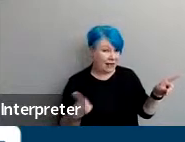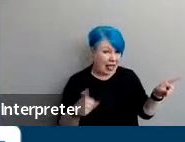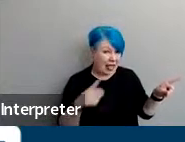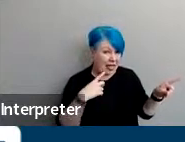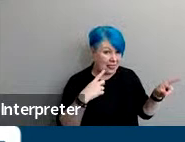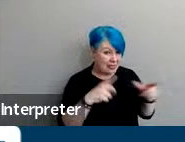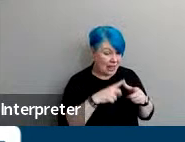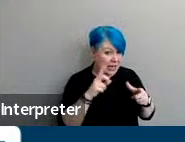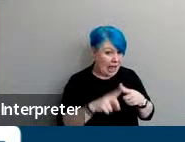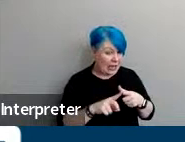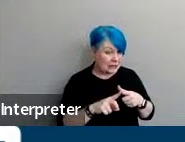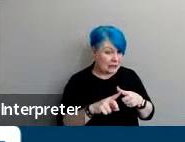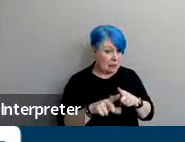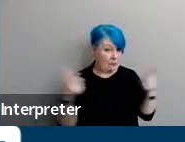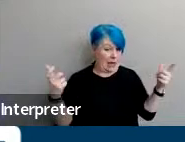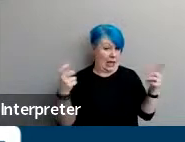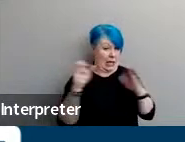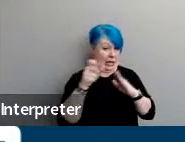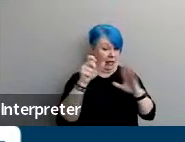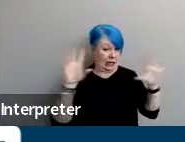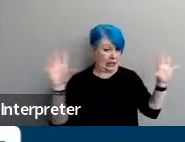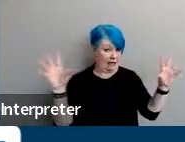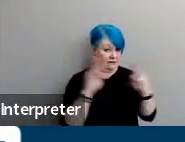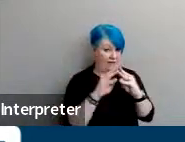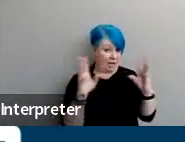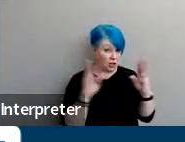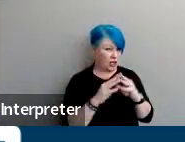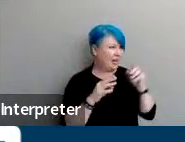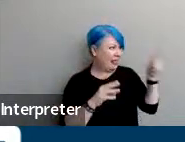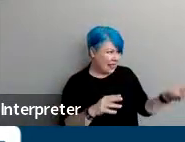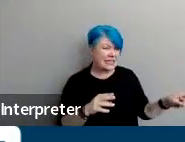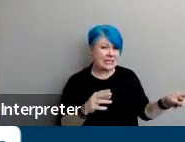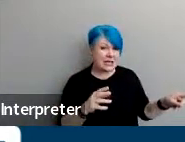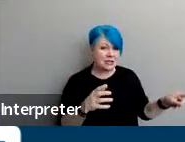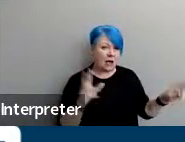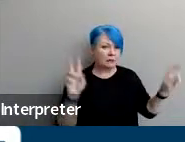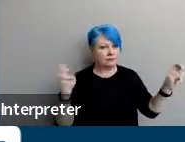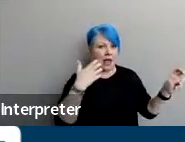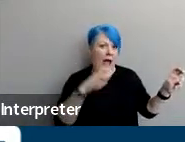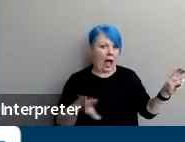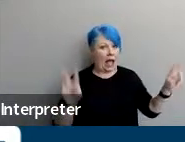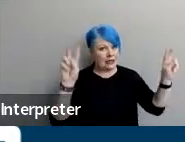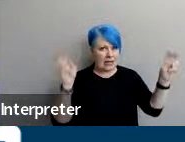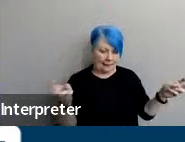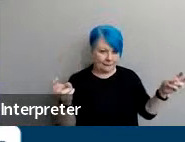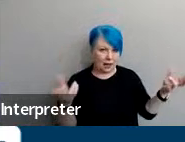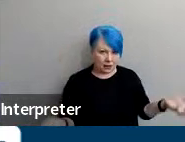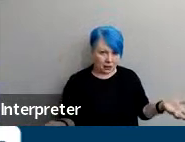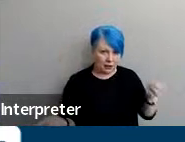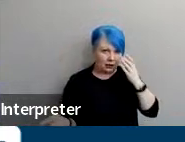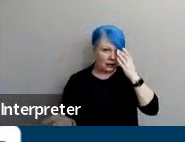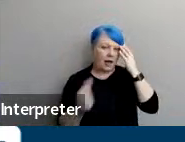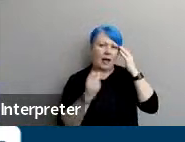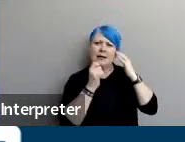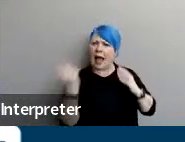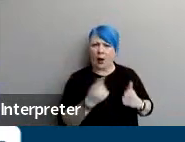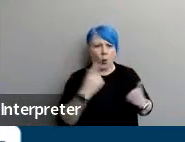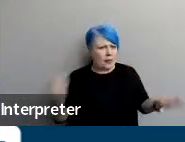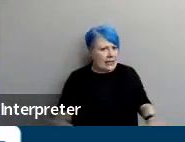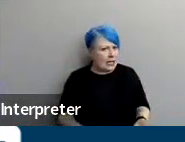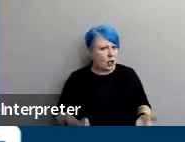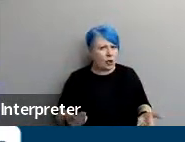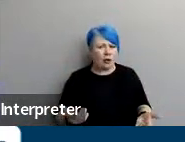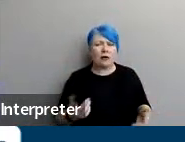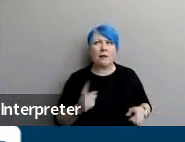topic. This is a topic that could be used not only here, but in every